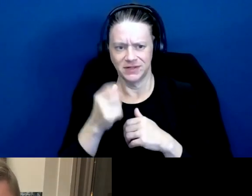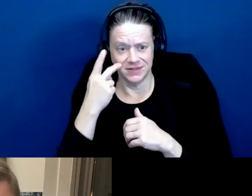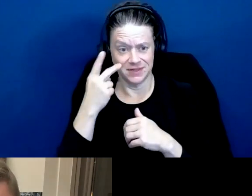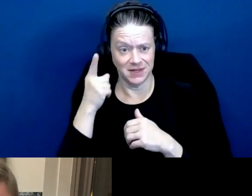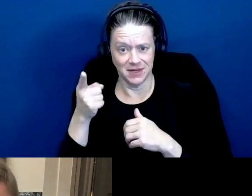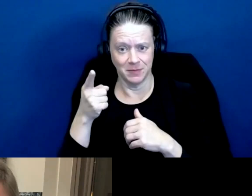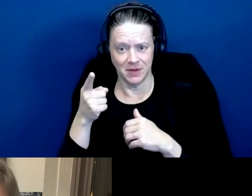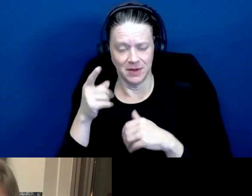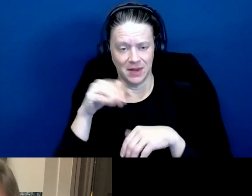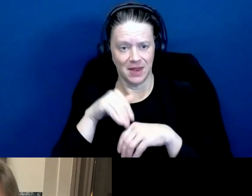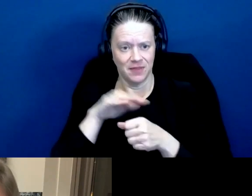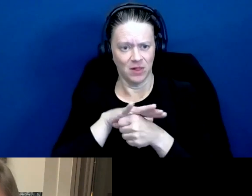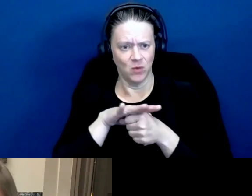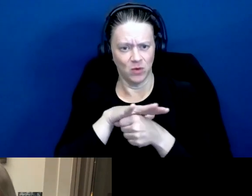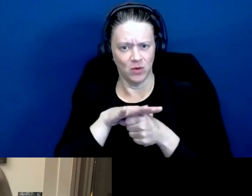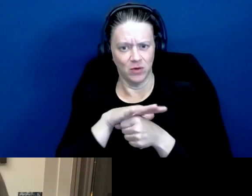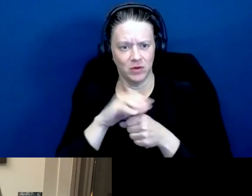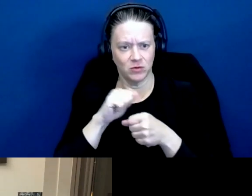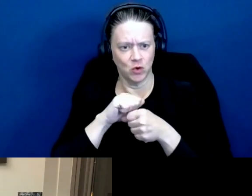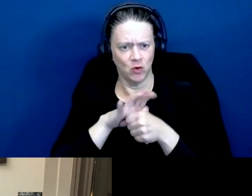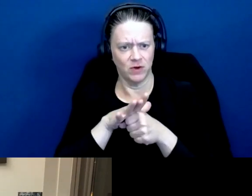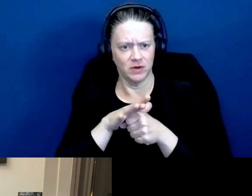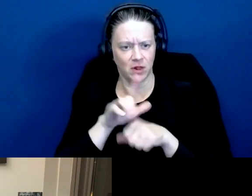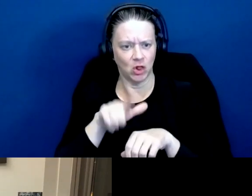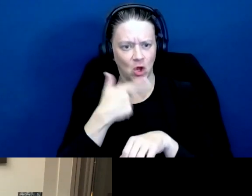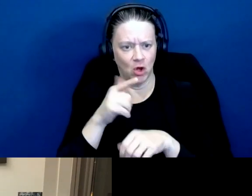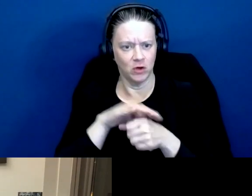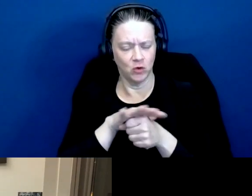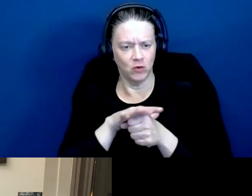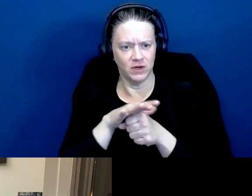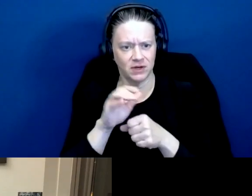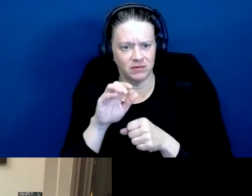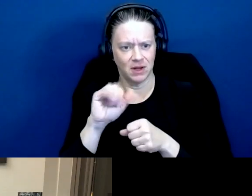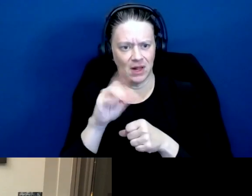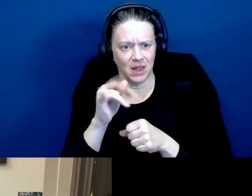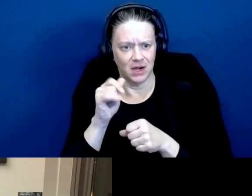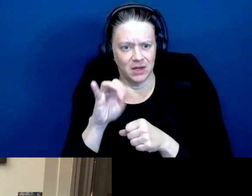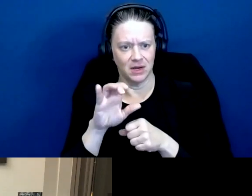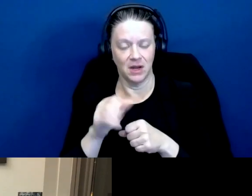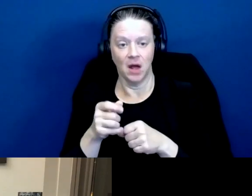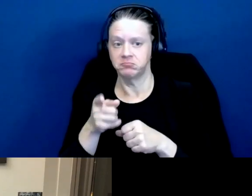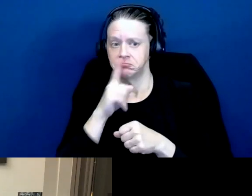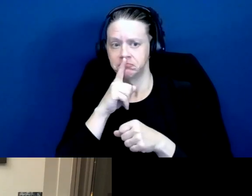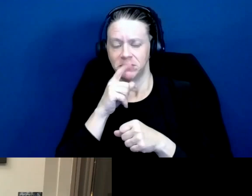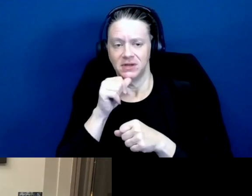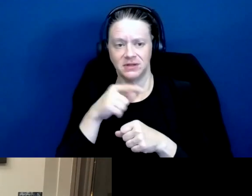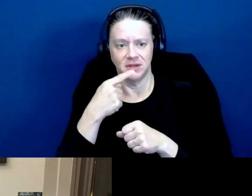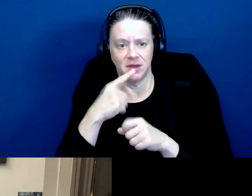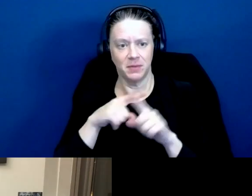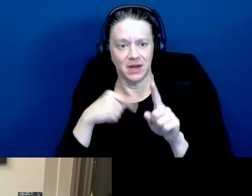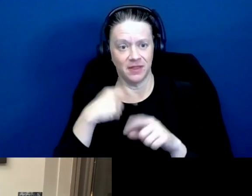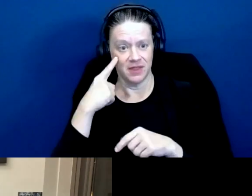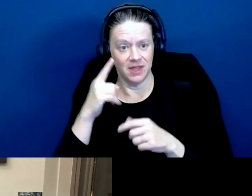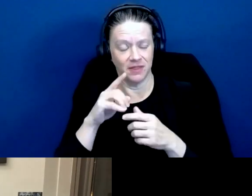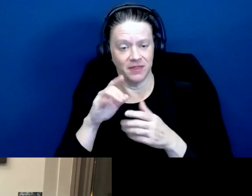at the local COVID clinic, long COVID clinic. They didn't say, but I think the same person might have written